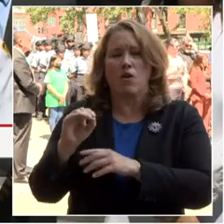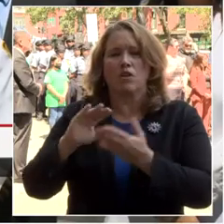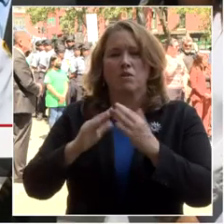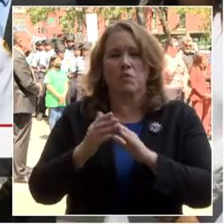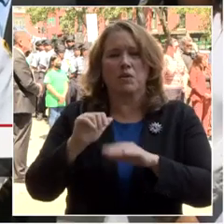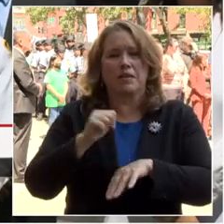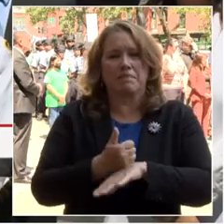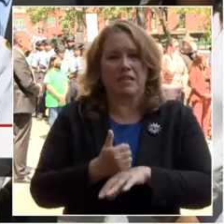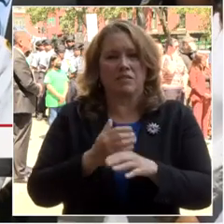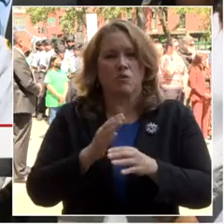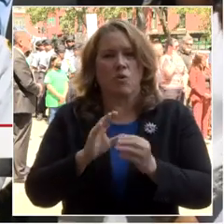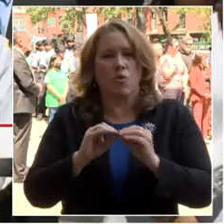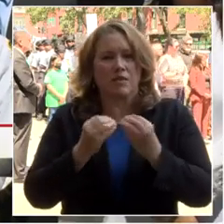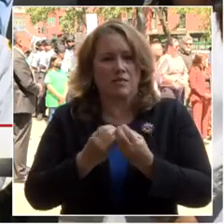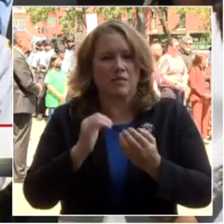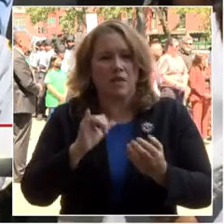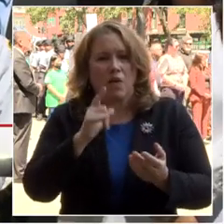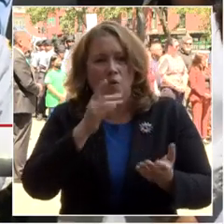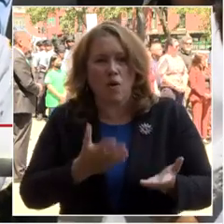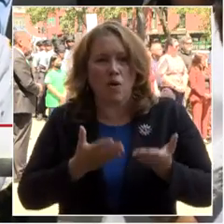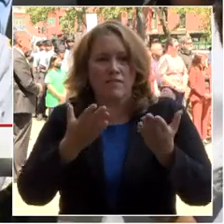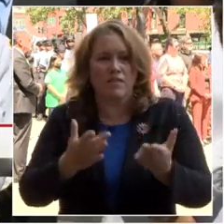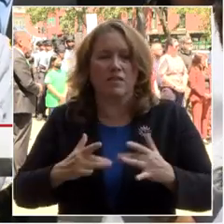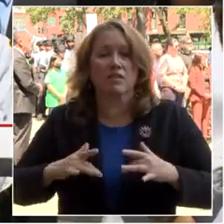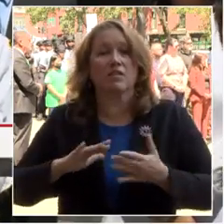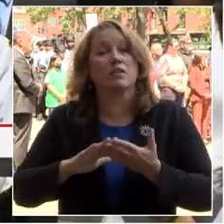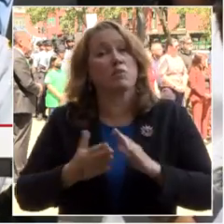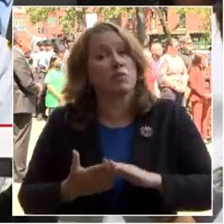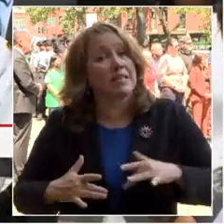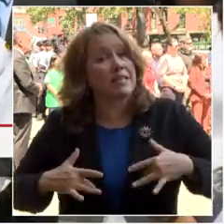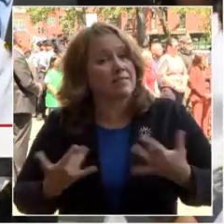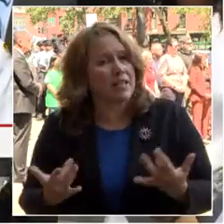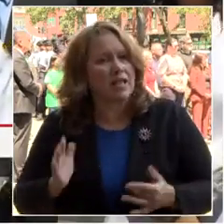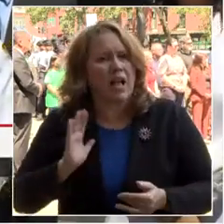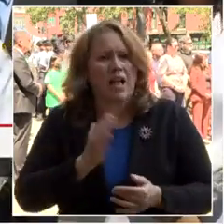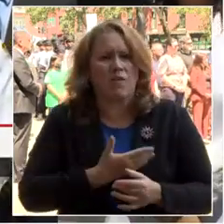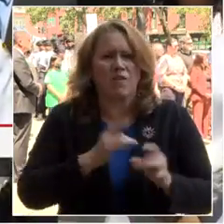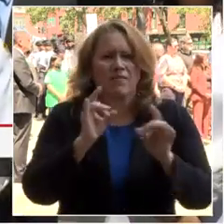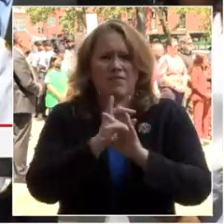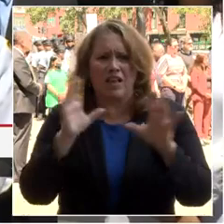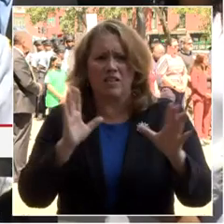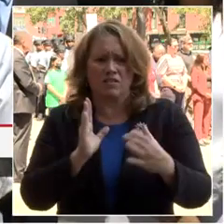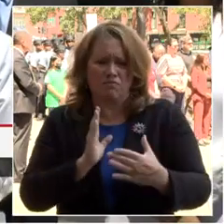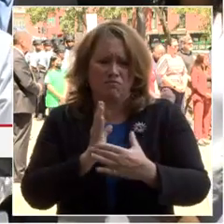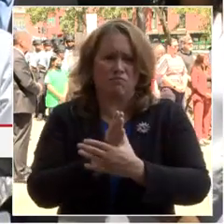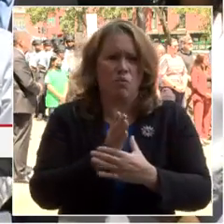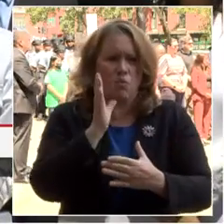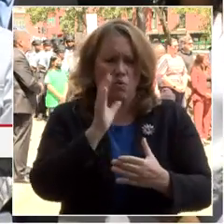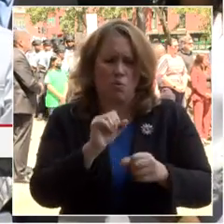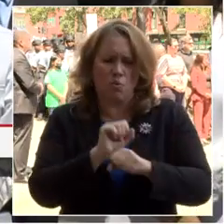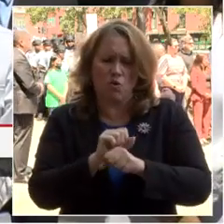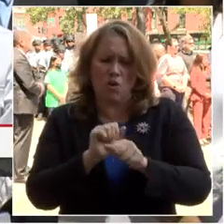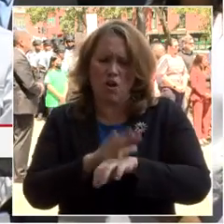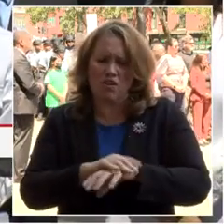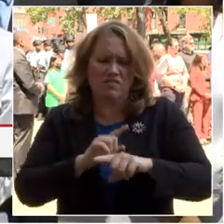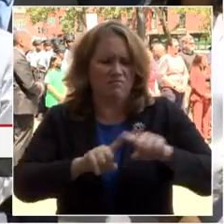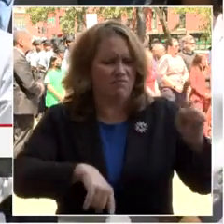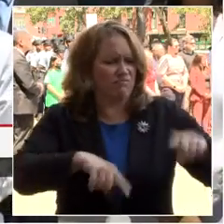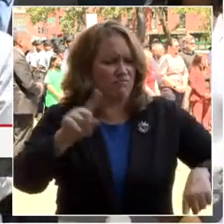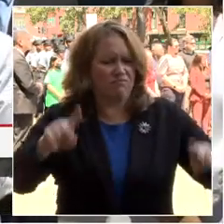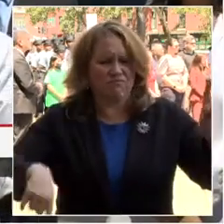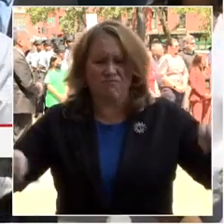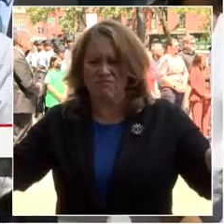around offering community events. Our violence interrupters all work for community organizations, and so some of them are